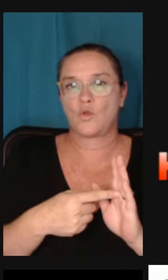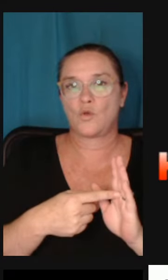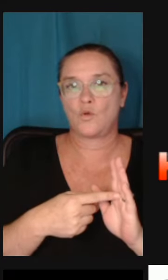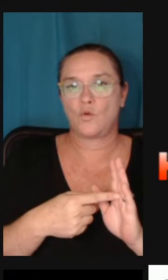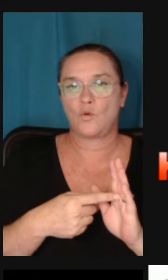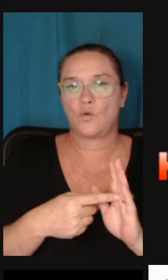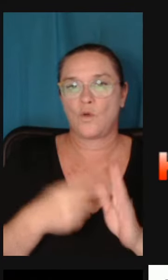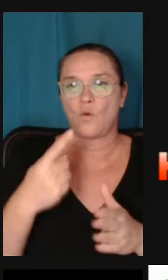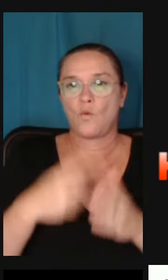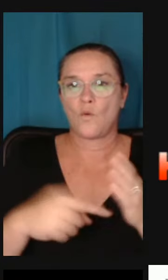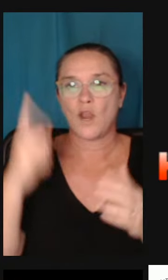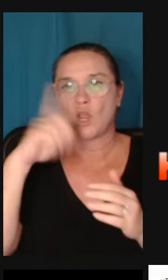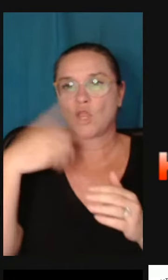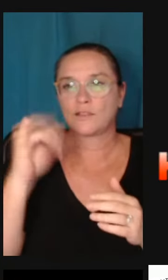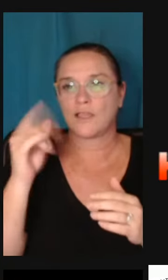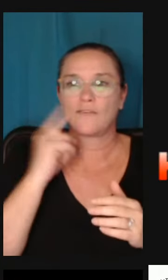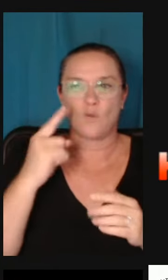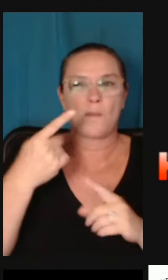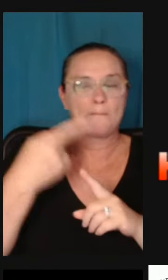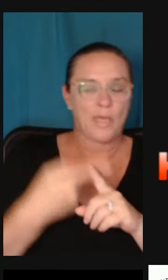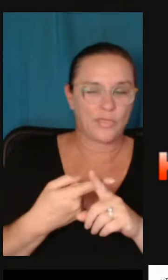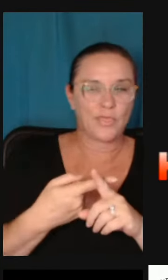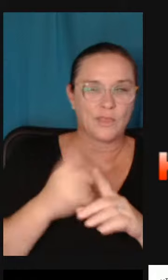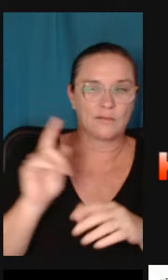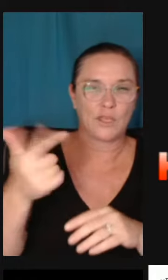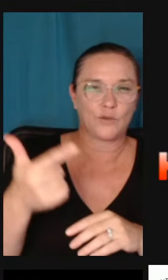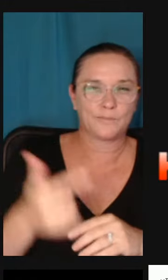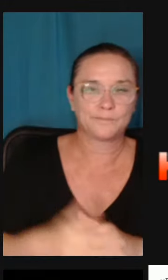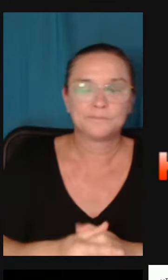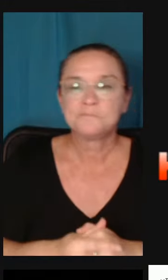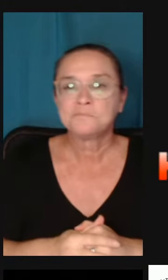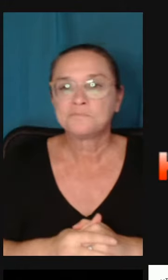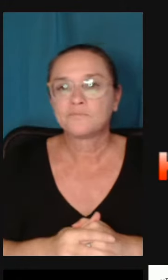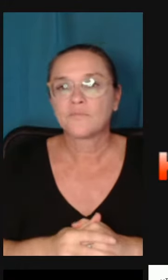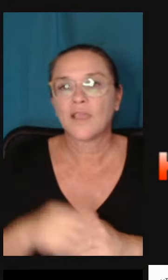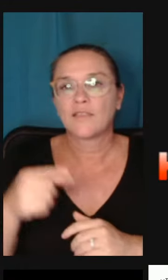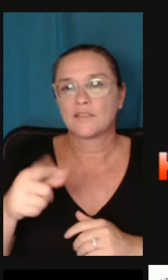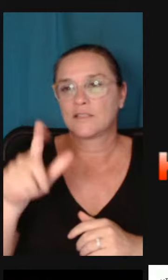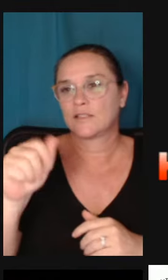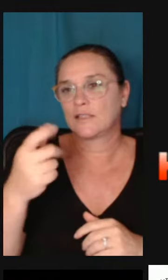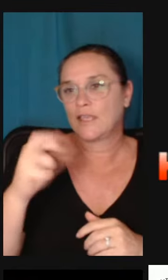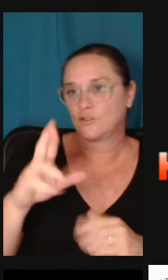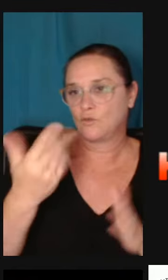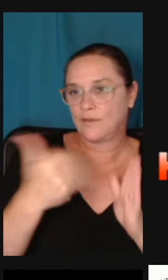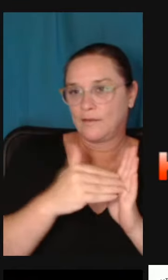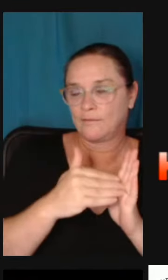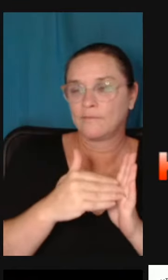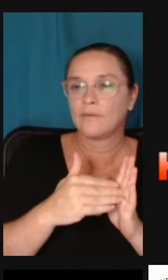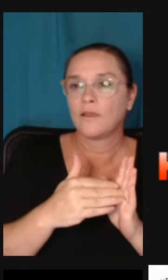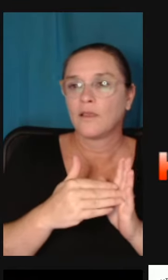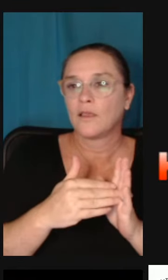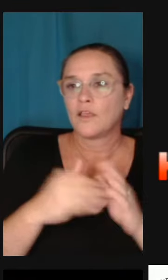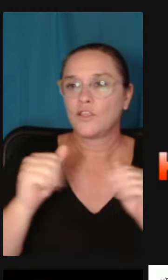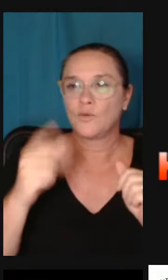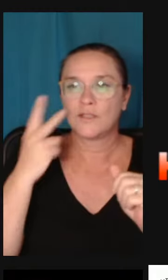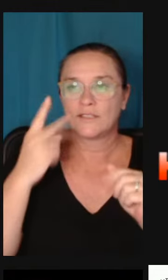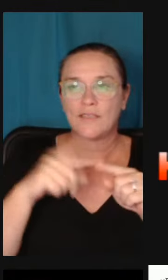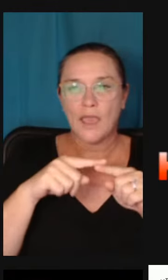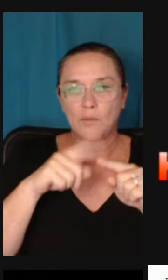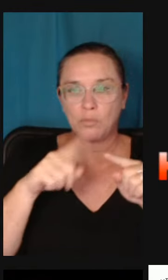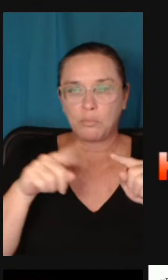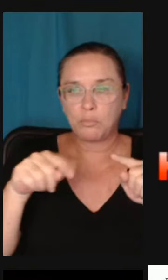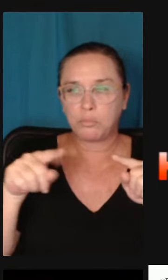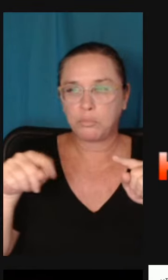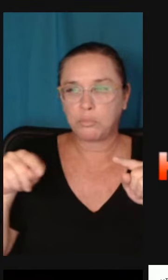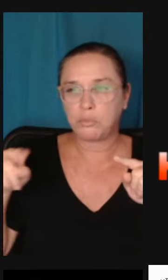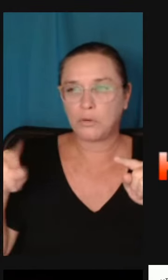month-long viewpoint too. So here's our laser rangefinder once again, and here you see the fluctuations, those little variations